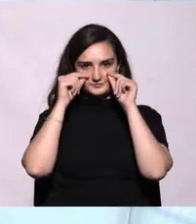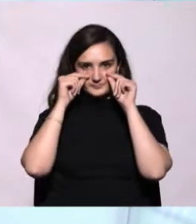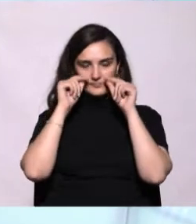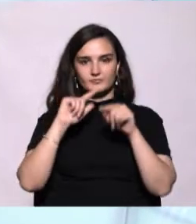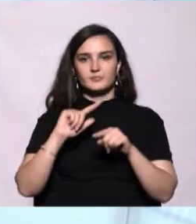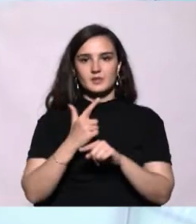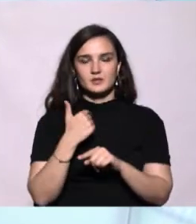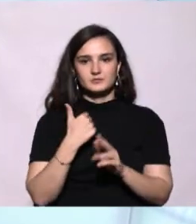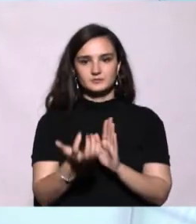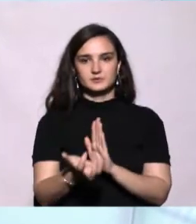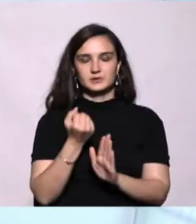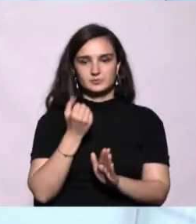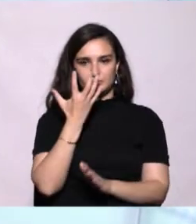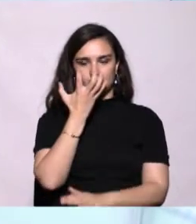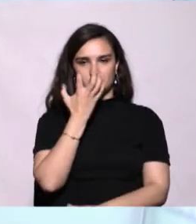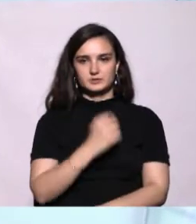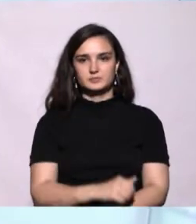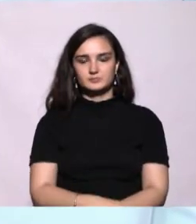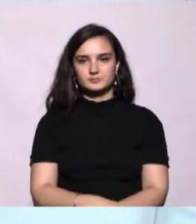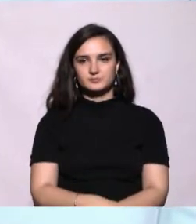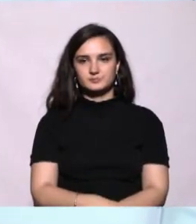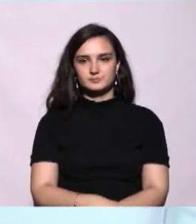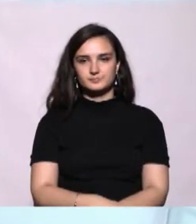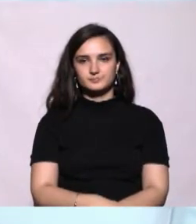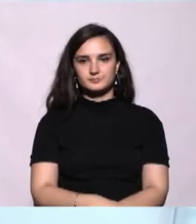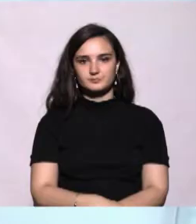and I take this picture.